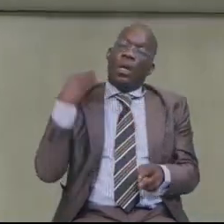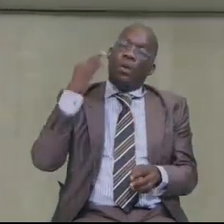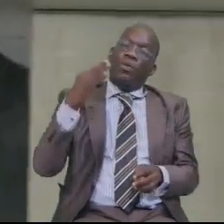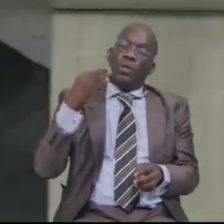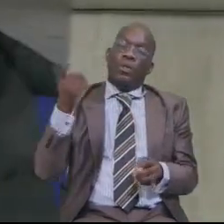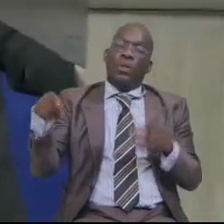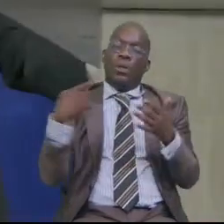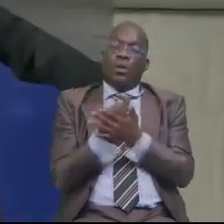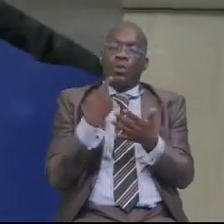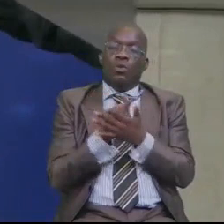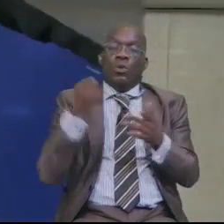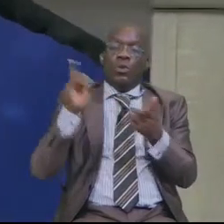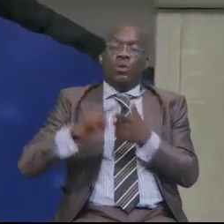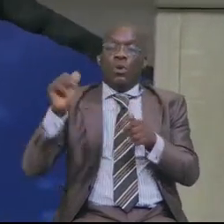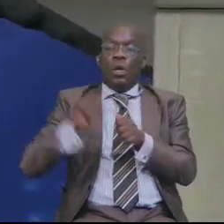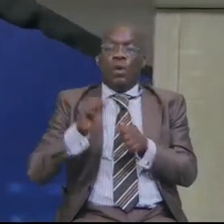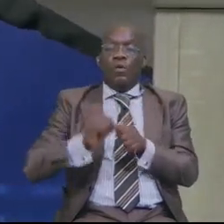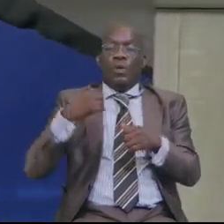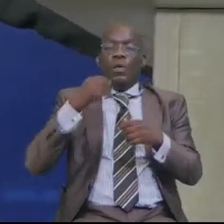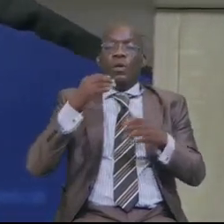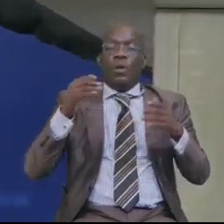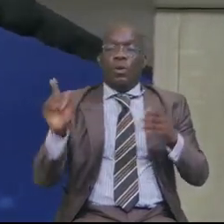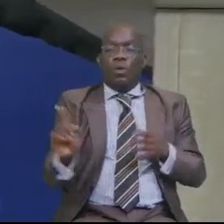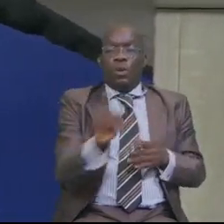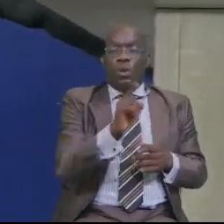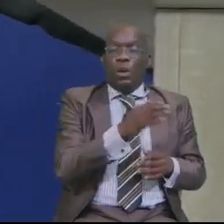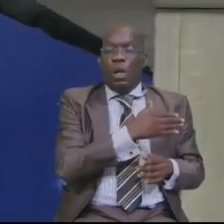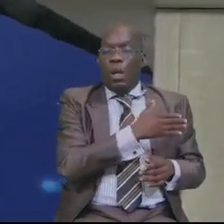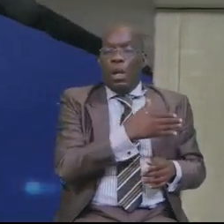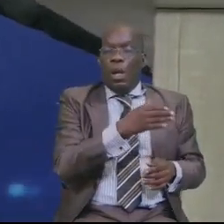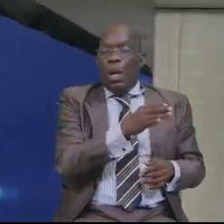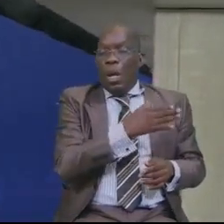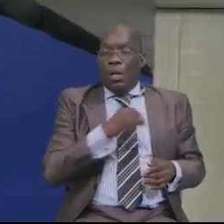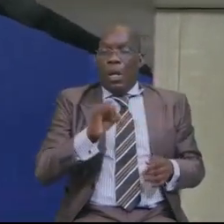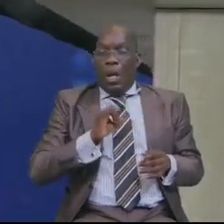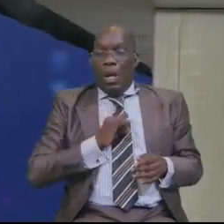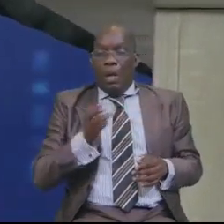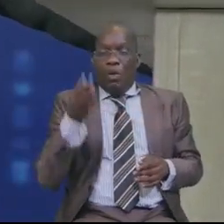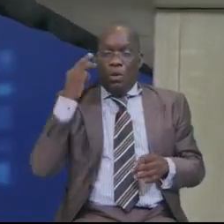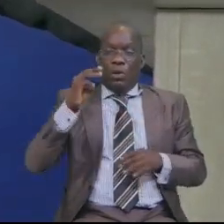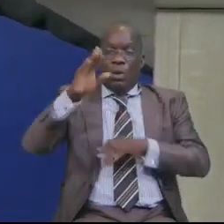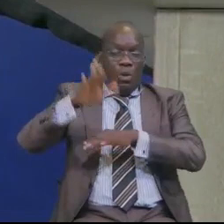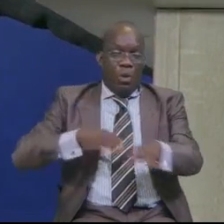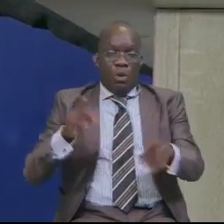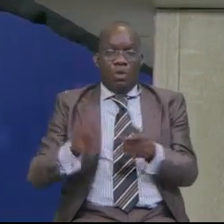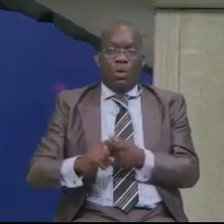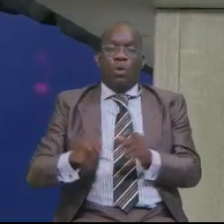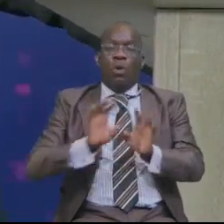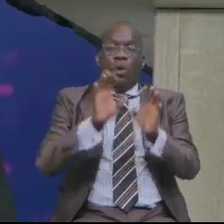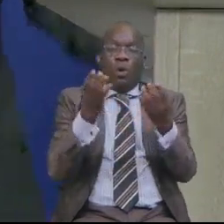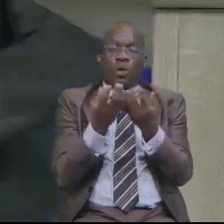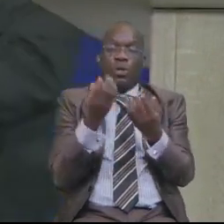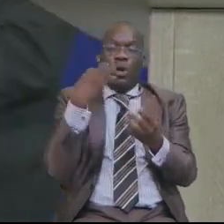gospel to every creature. And I was called to a committee of powerful, authoritative